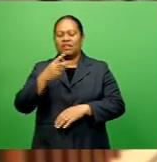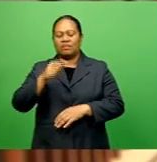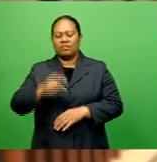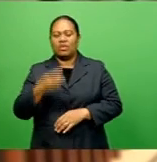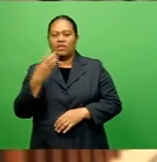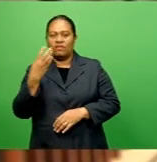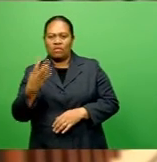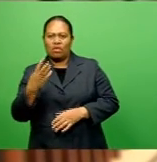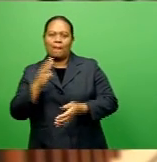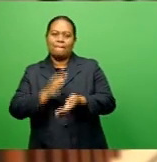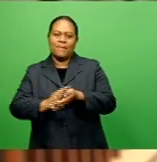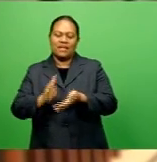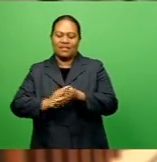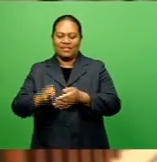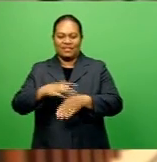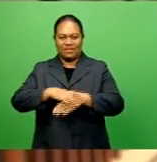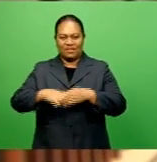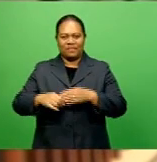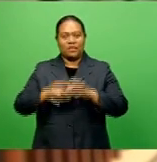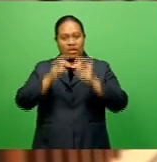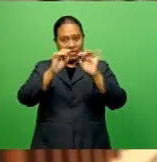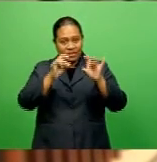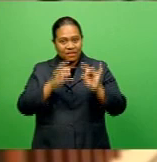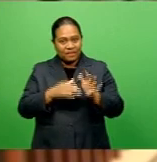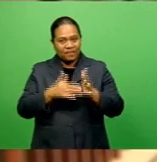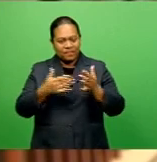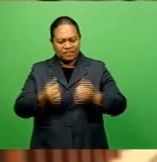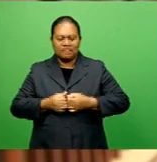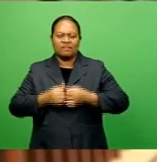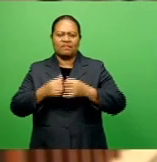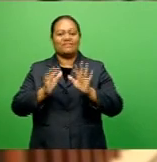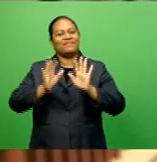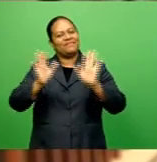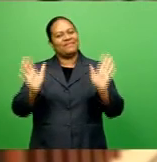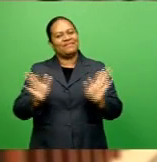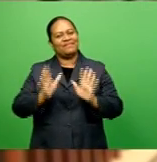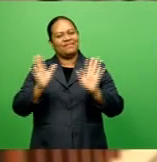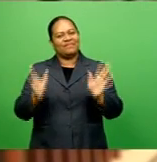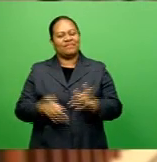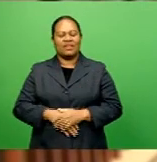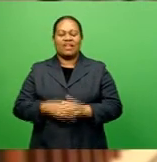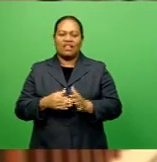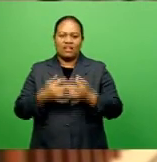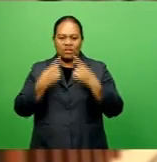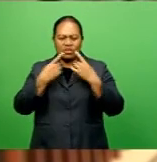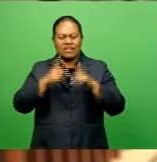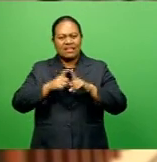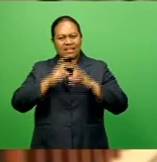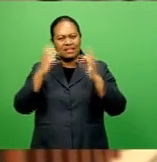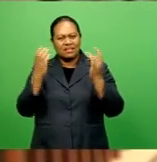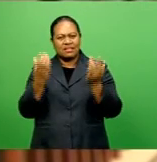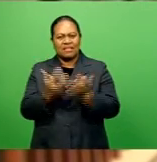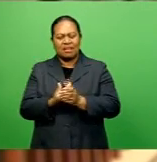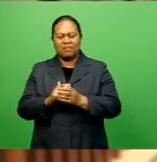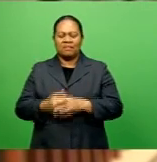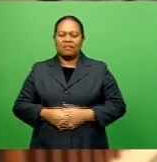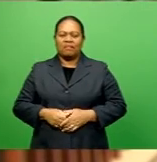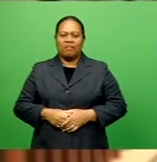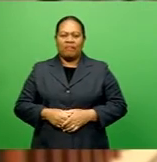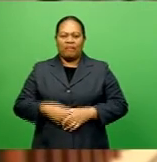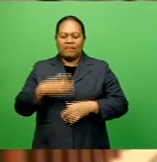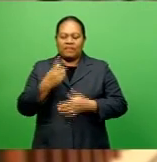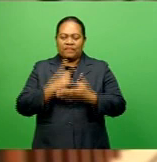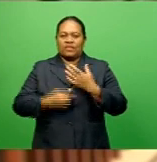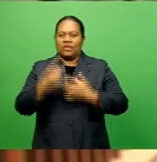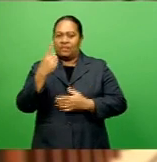$3.44 billion. Australia is starting the week with a holiday. They will publish the December Westpac leading index and fourth